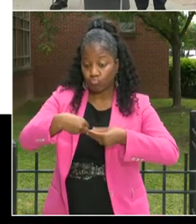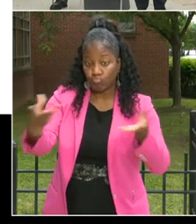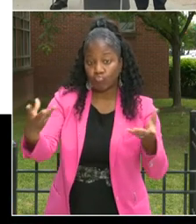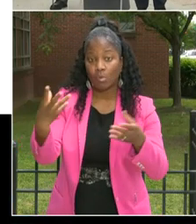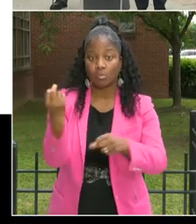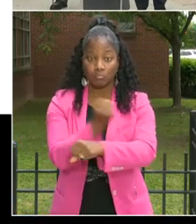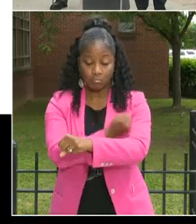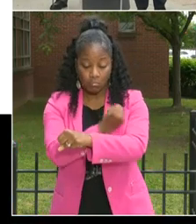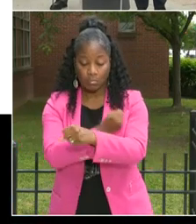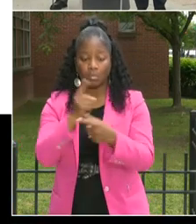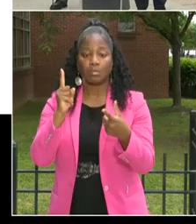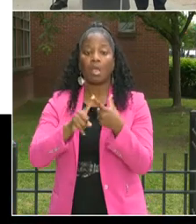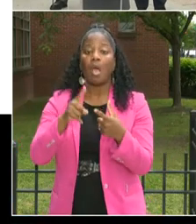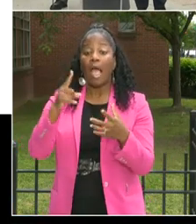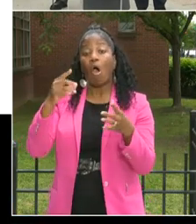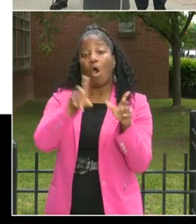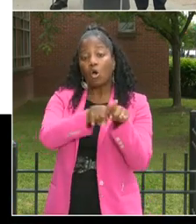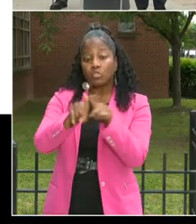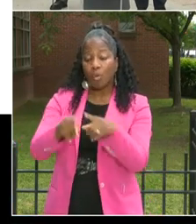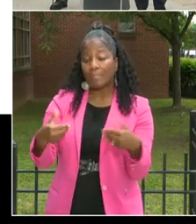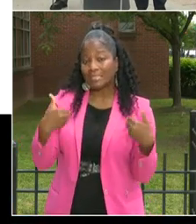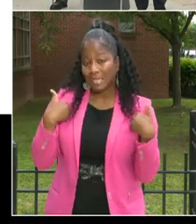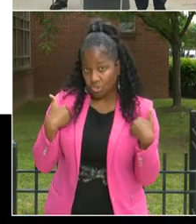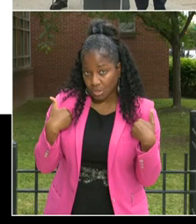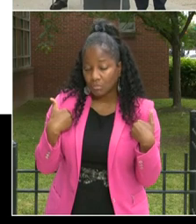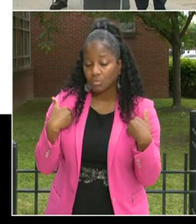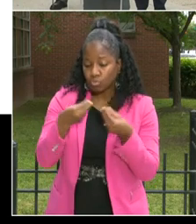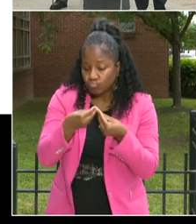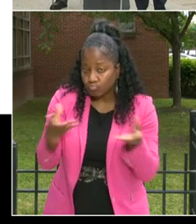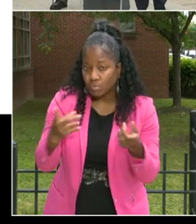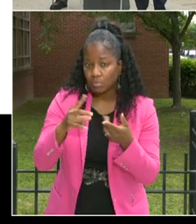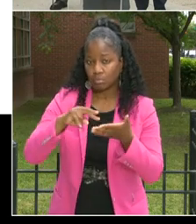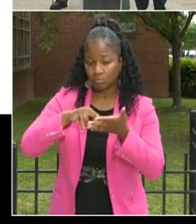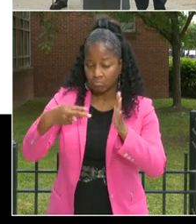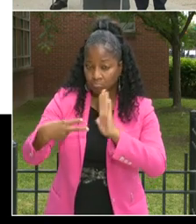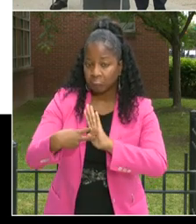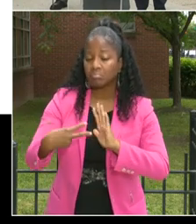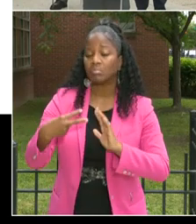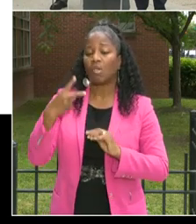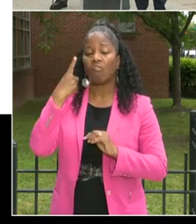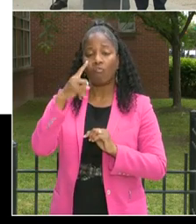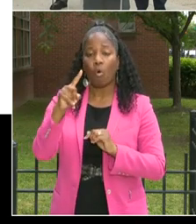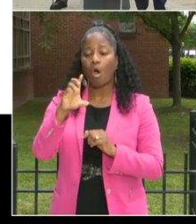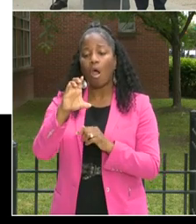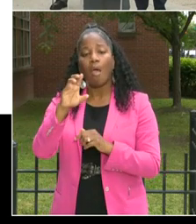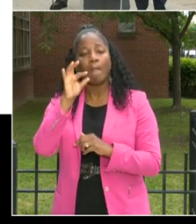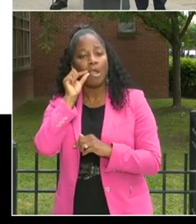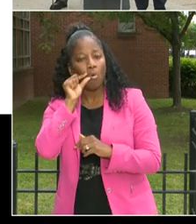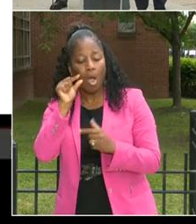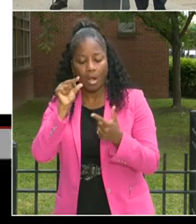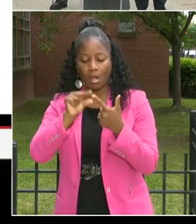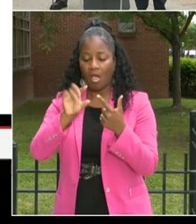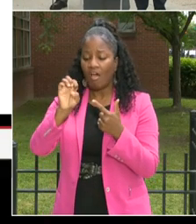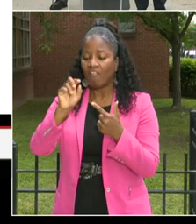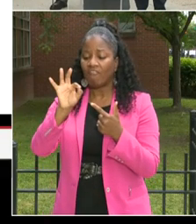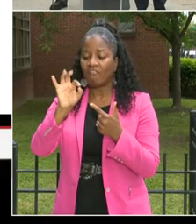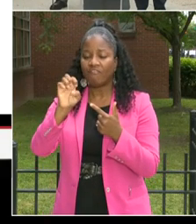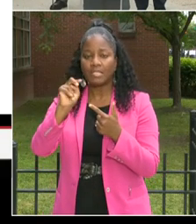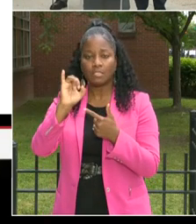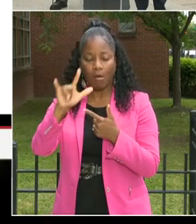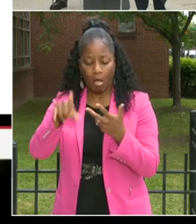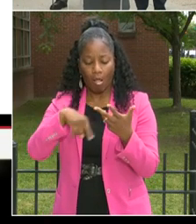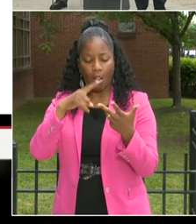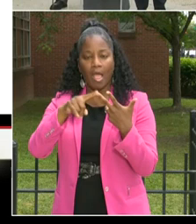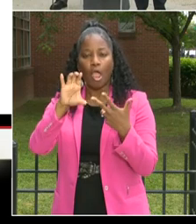intent to distribute controlled substances, possession with intent to distribute marijuana, crack, and fentanyl, felon in possession